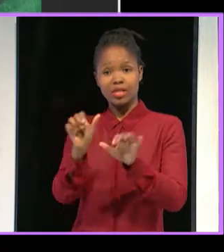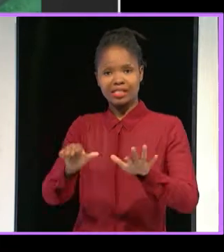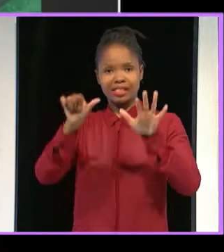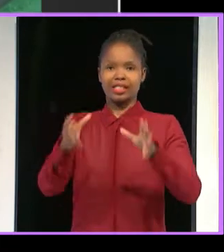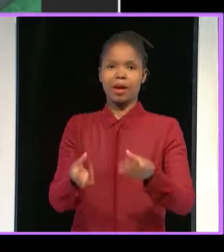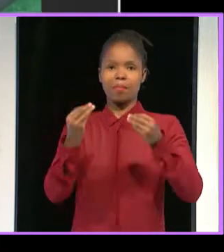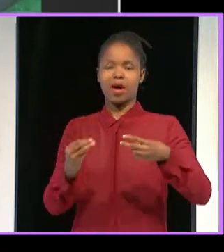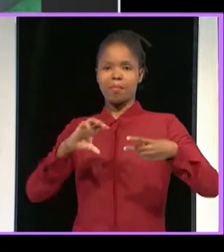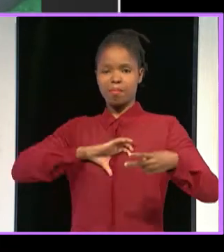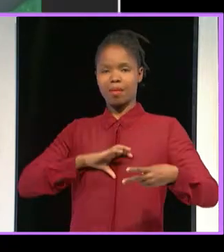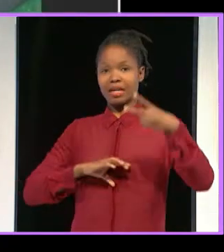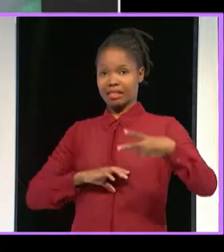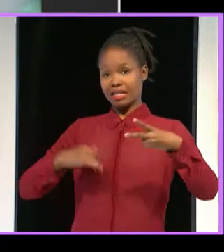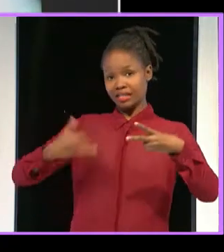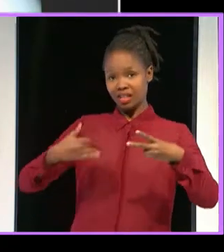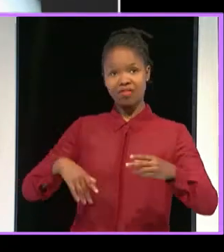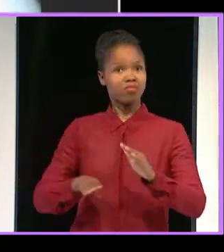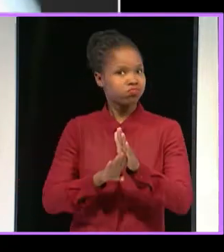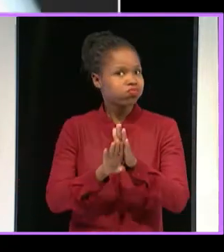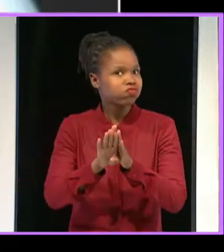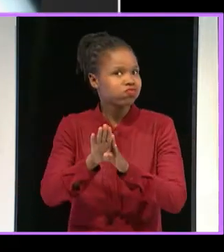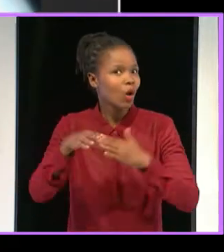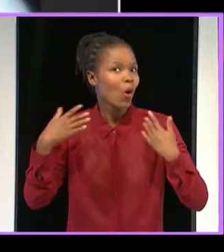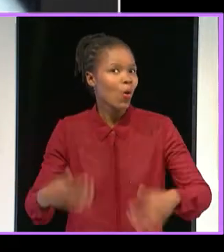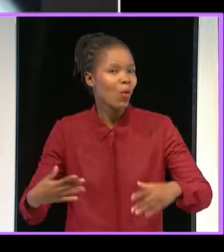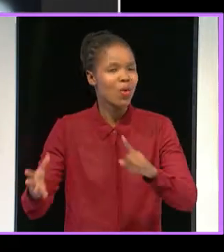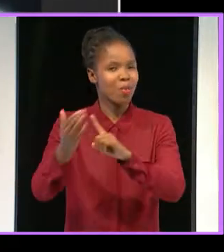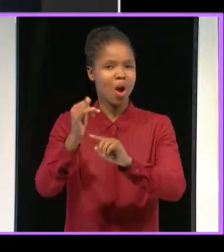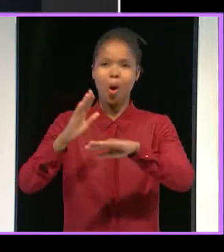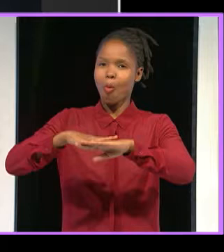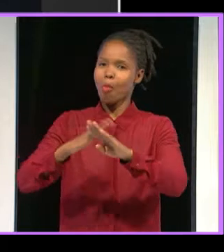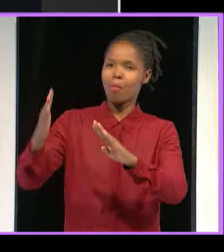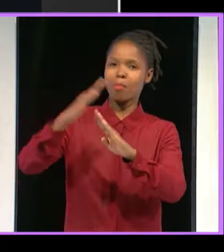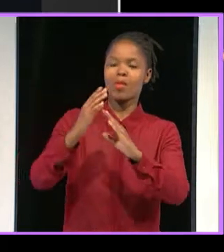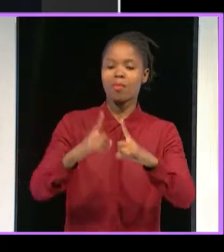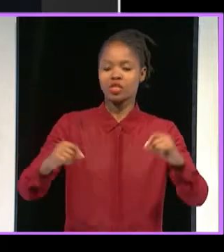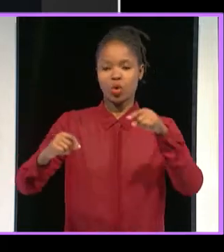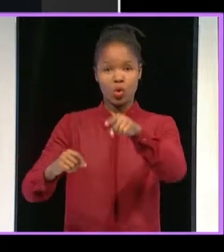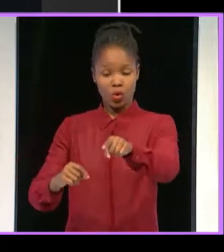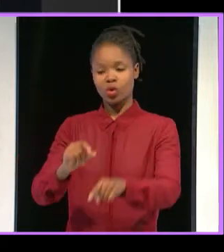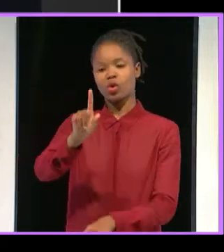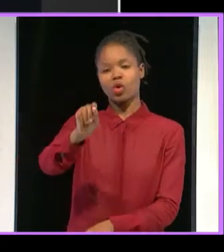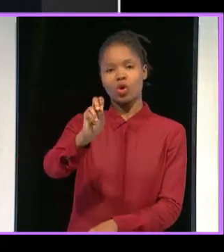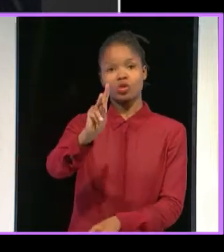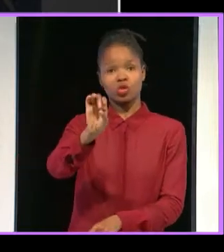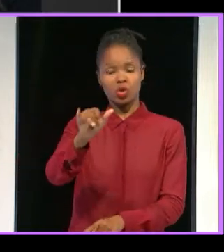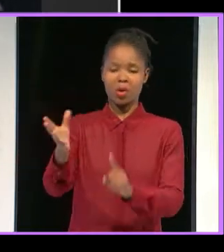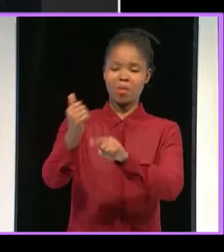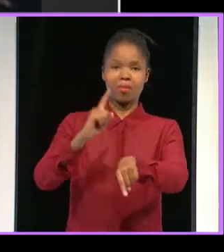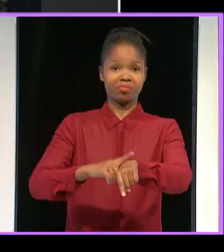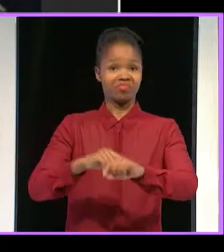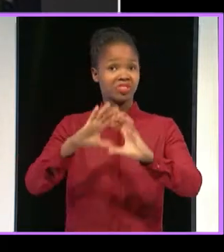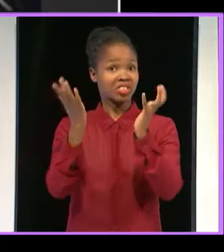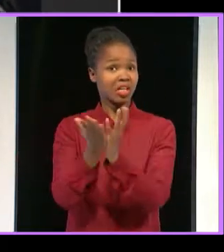silver, it looks like Armando is on track to go out on a high at the Tokyo Paralympics. Her world record